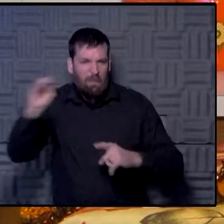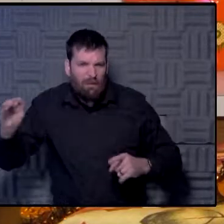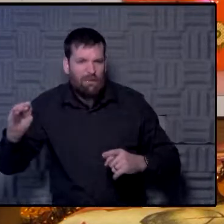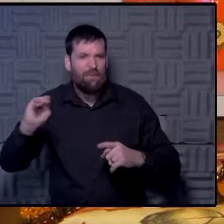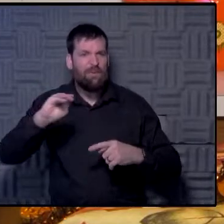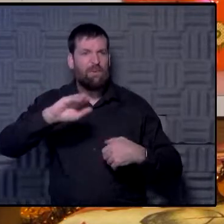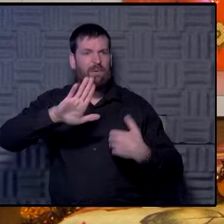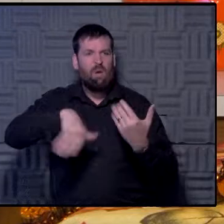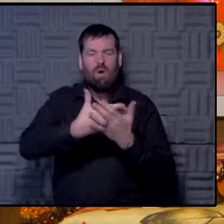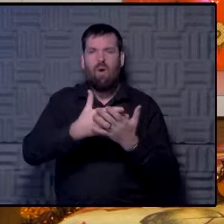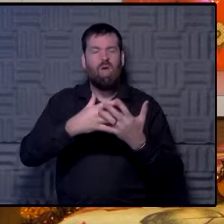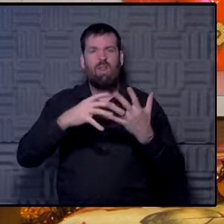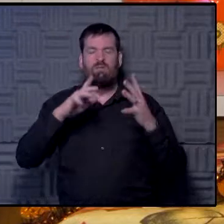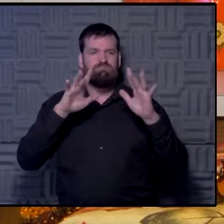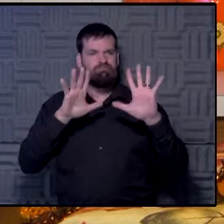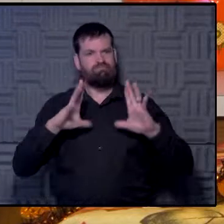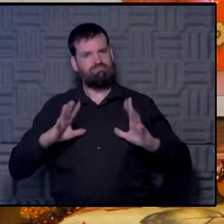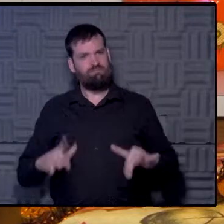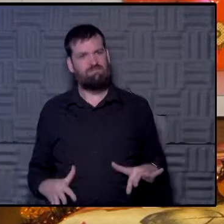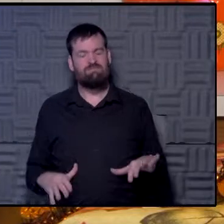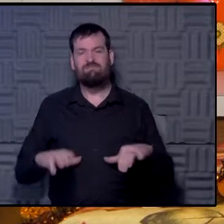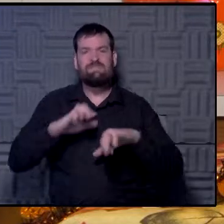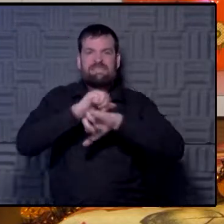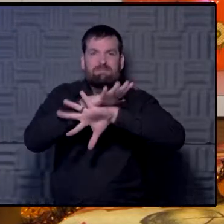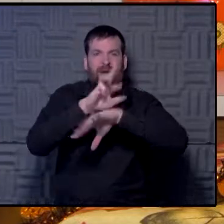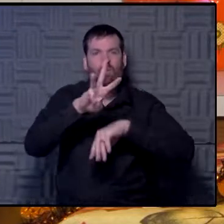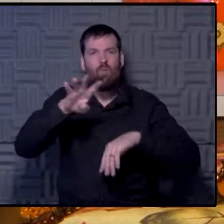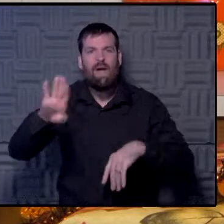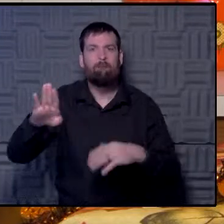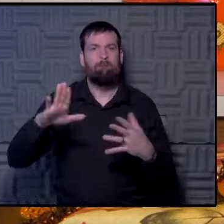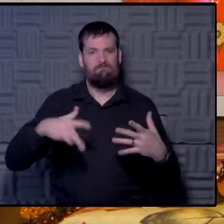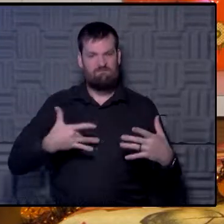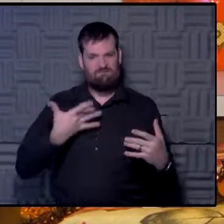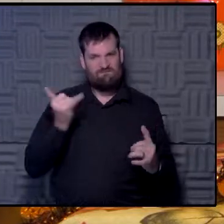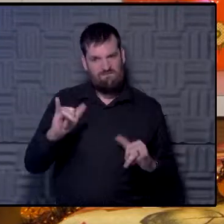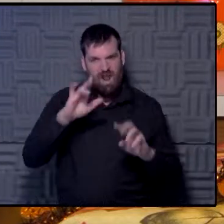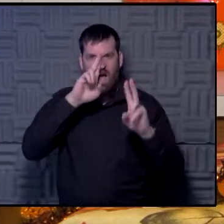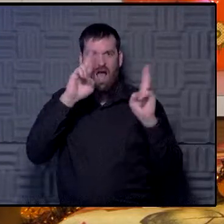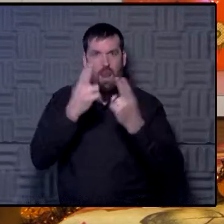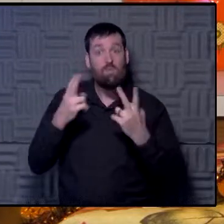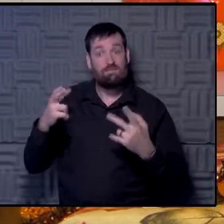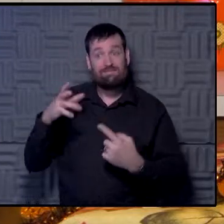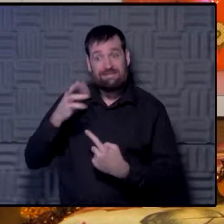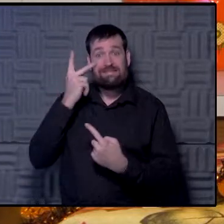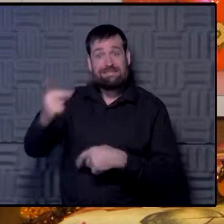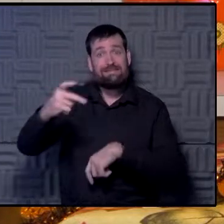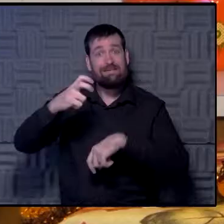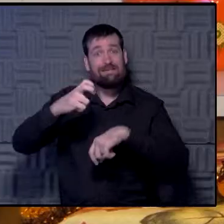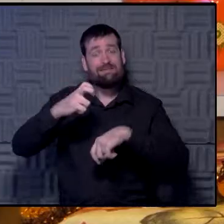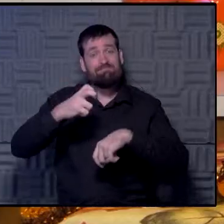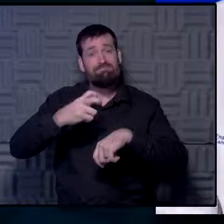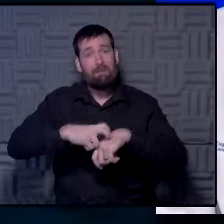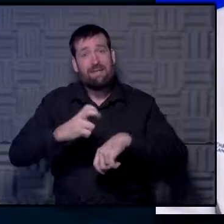the orange, and the little spider web behind you. It feels kind of like Halloween. There's even a pumpkin, Yeah. huh? Very cool. You guys worked hard at that.